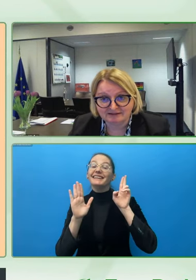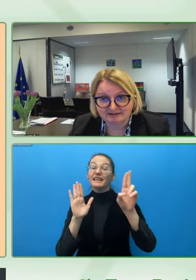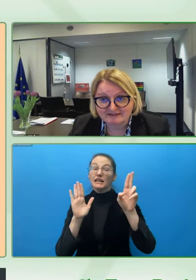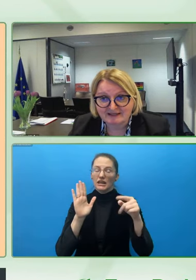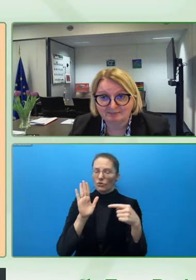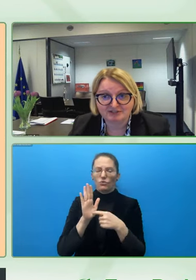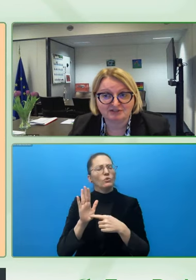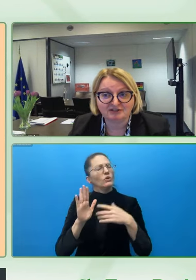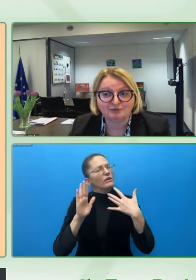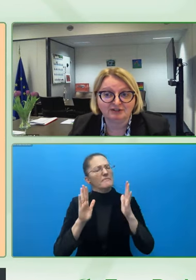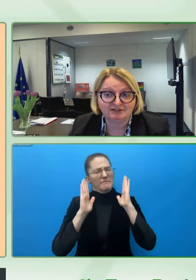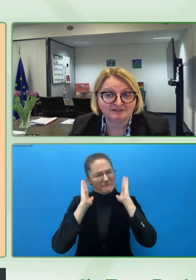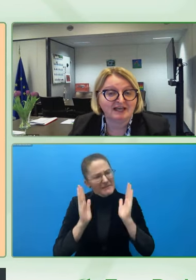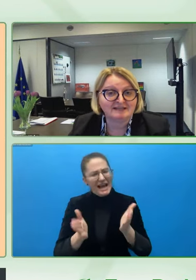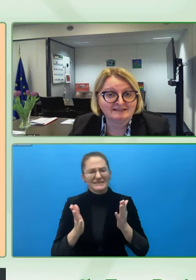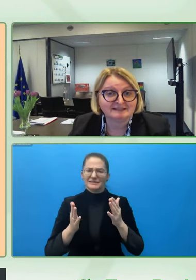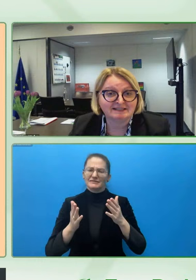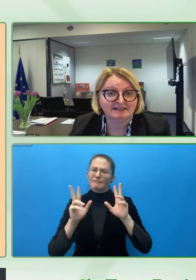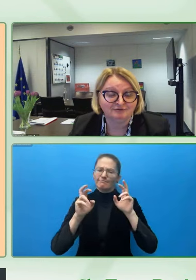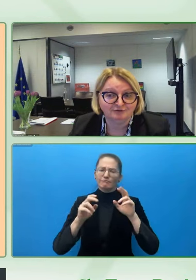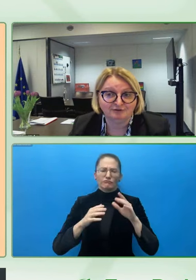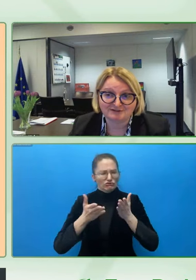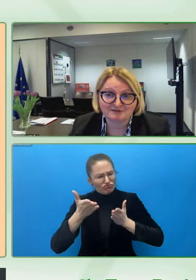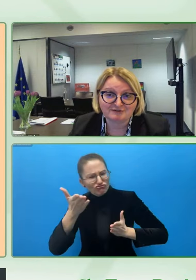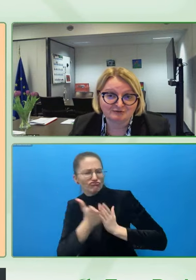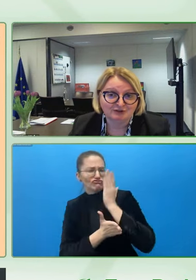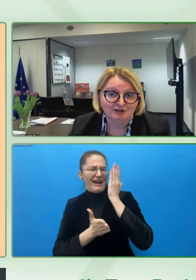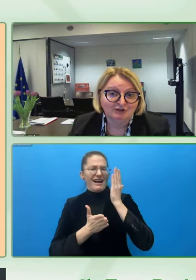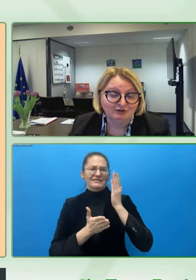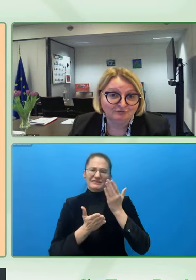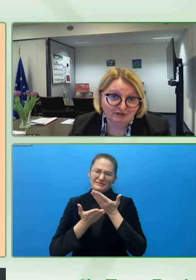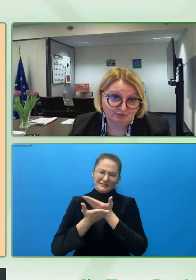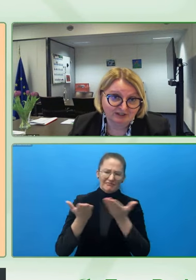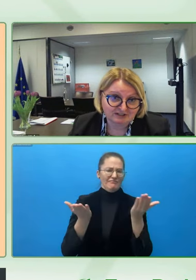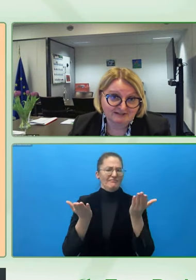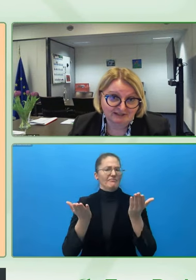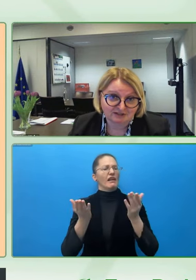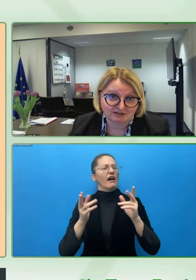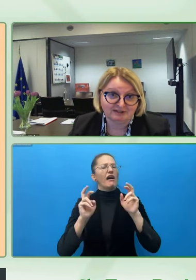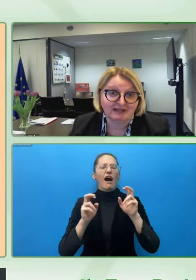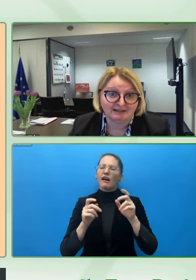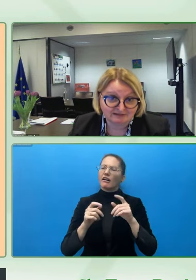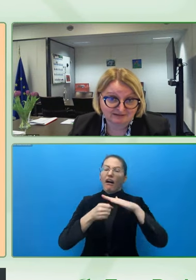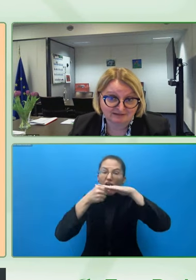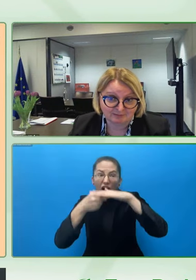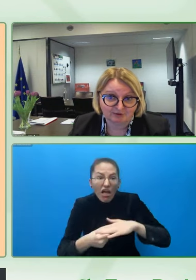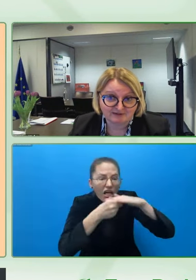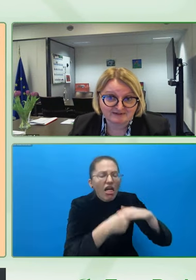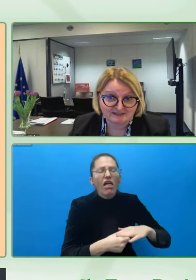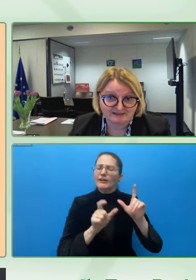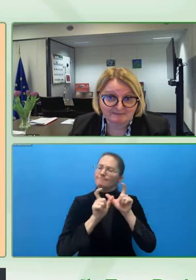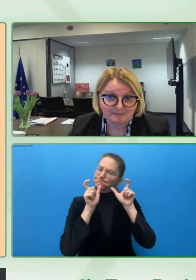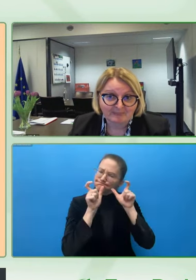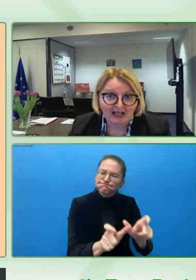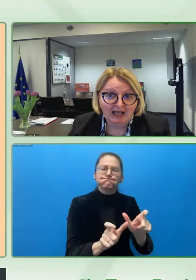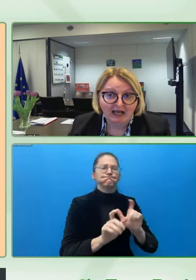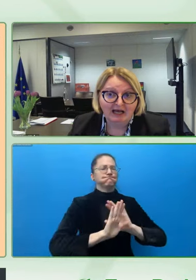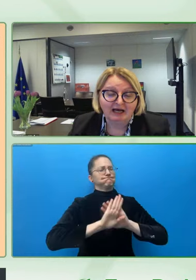and establishing equality as a key cornerstone of EU legislation and the